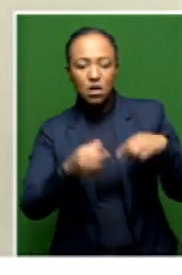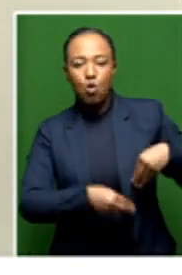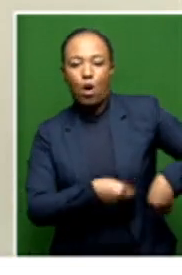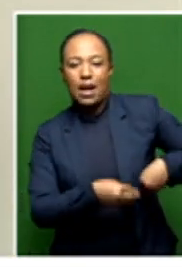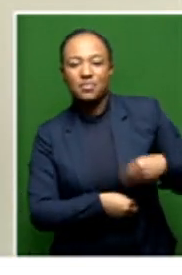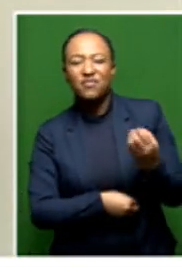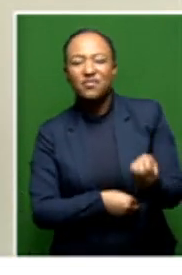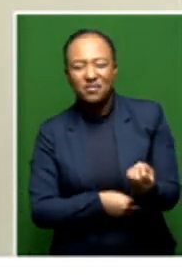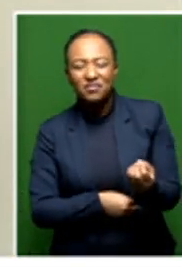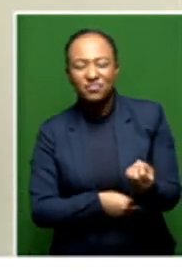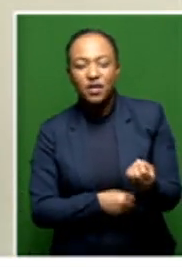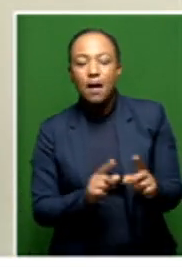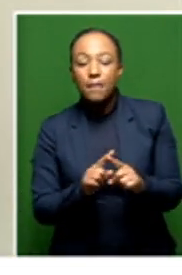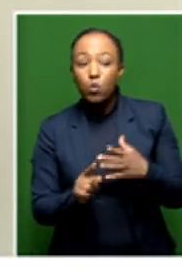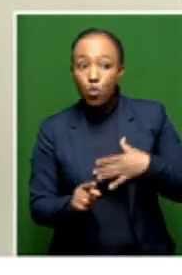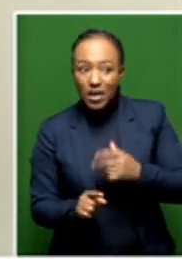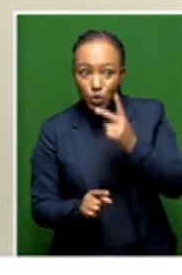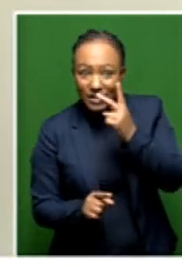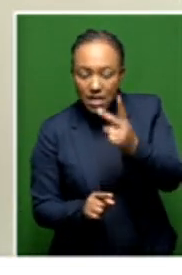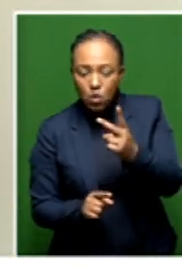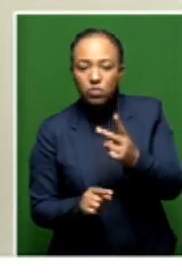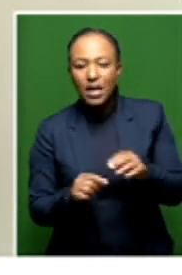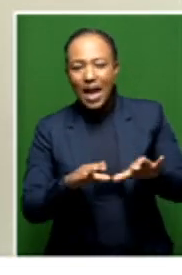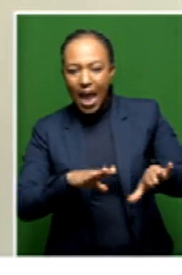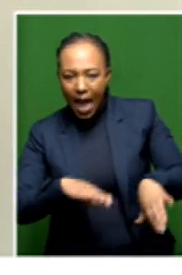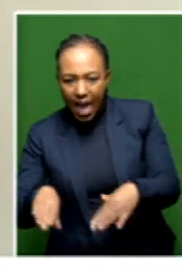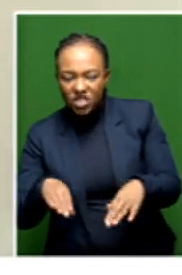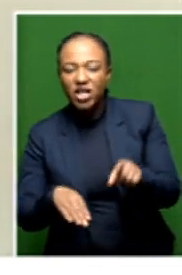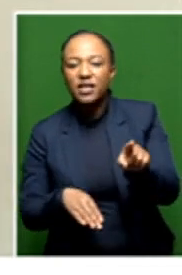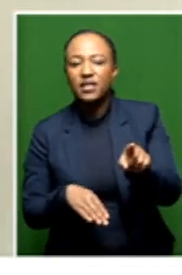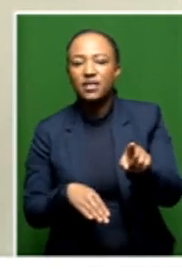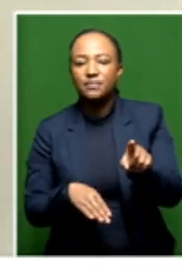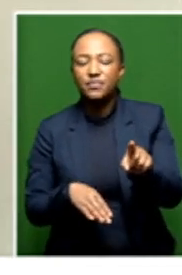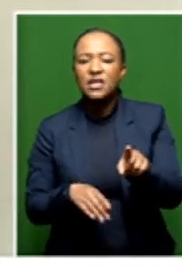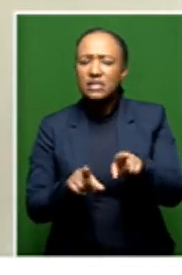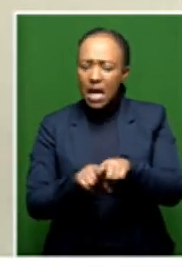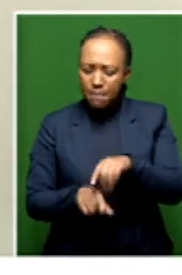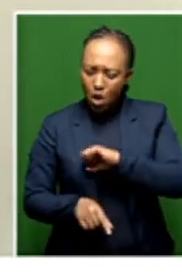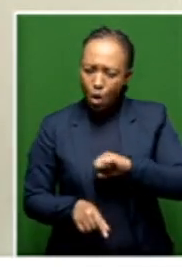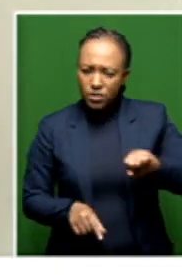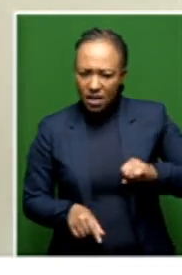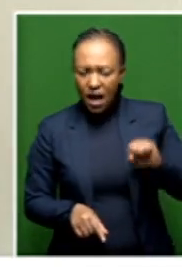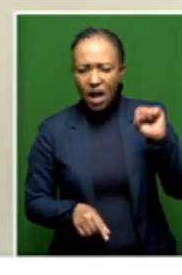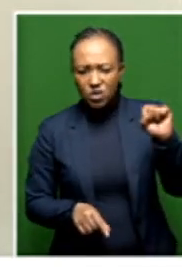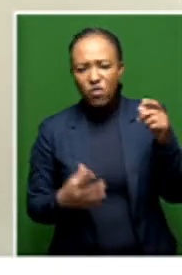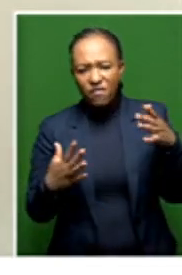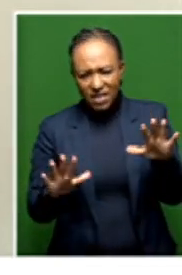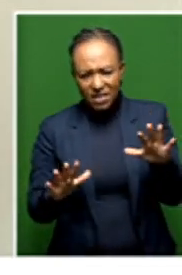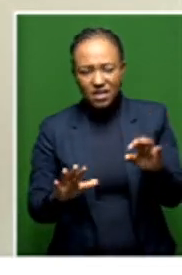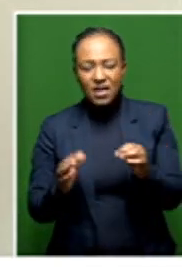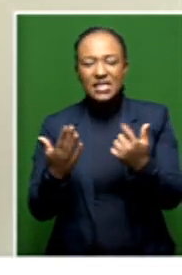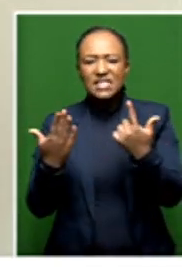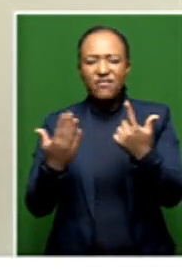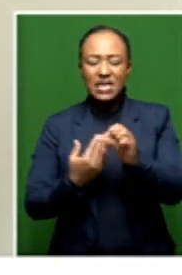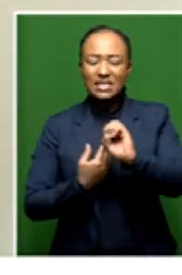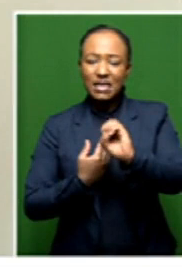But what we want to see is action. It is Cosatu also that went on the 7th of